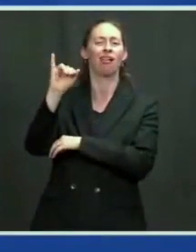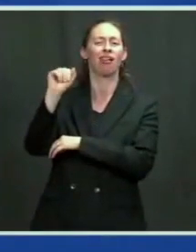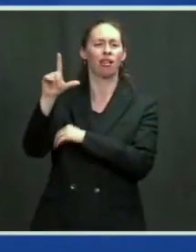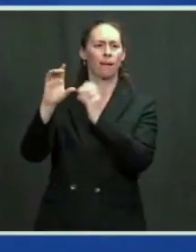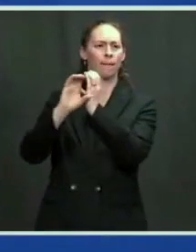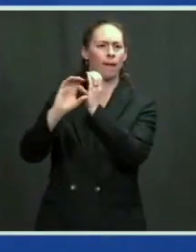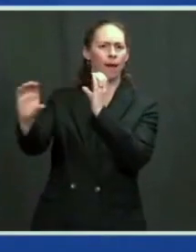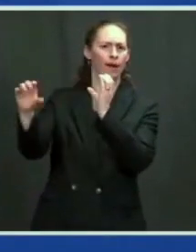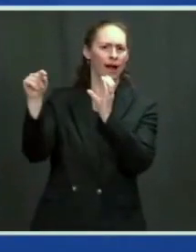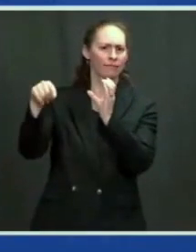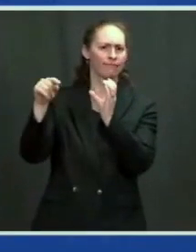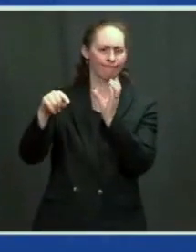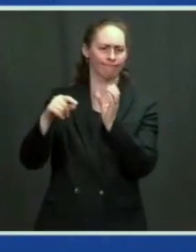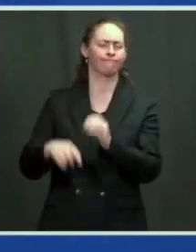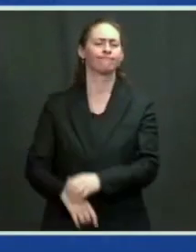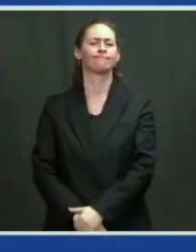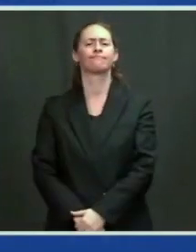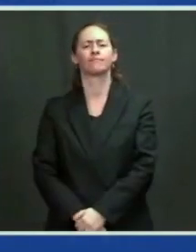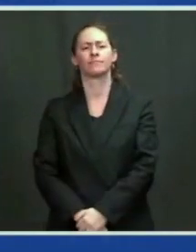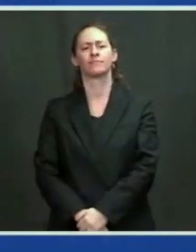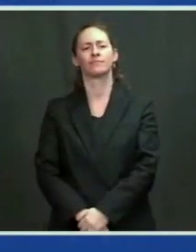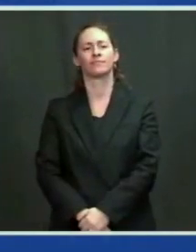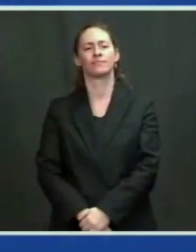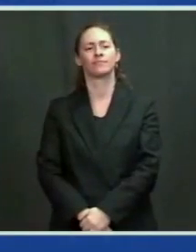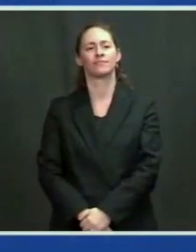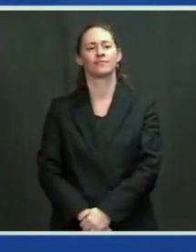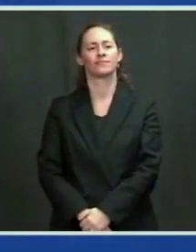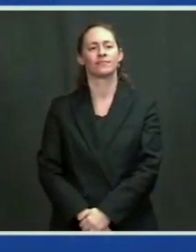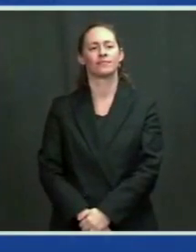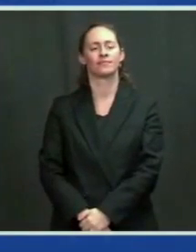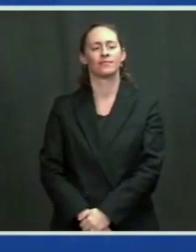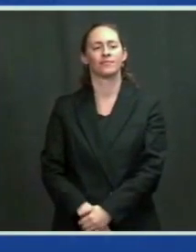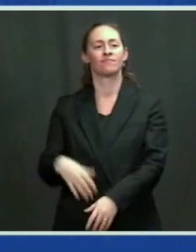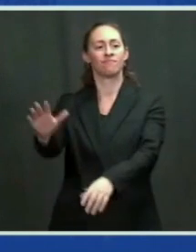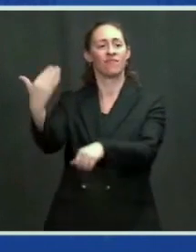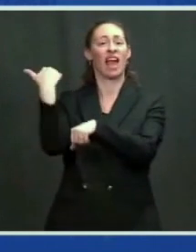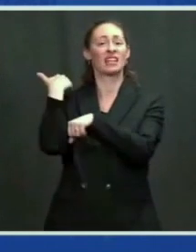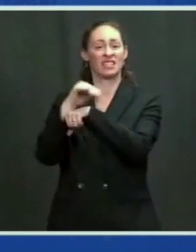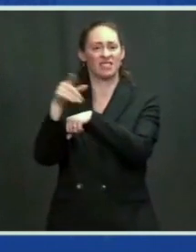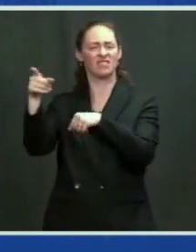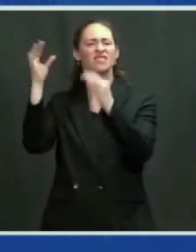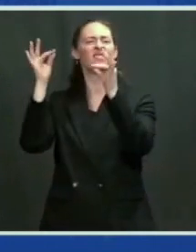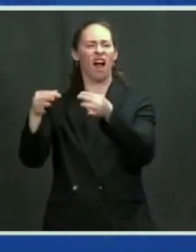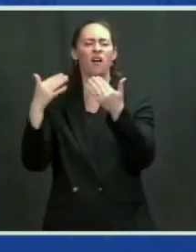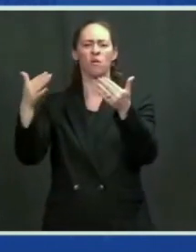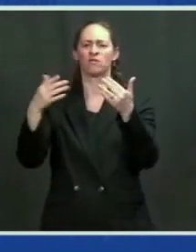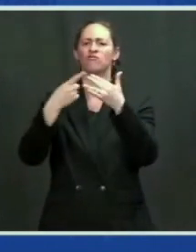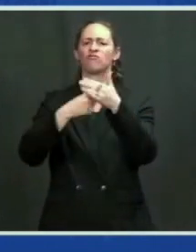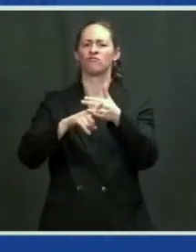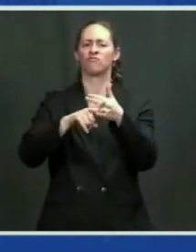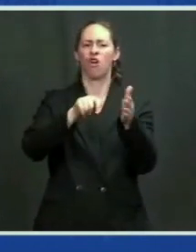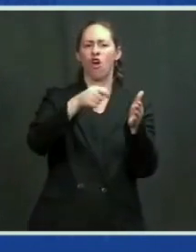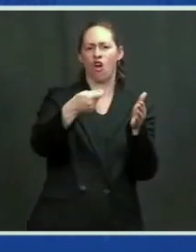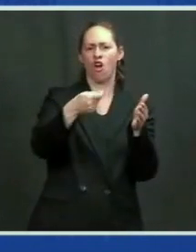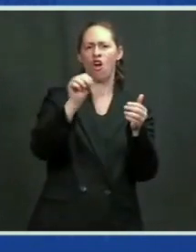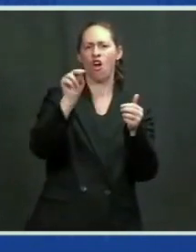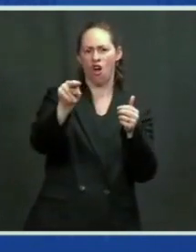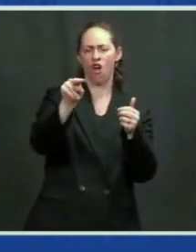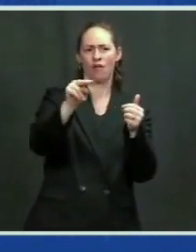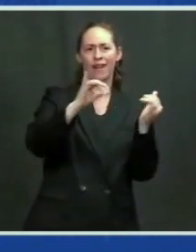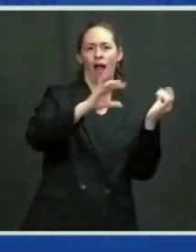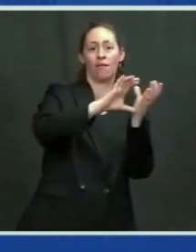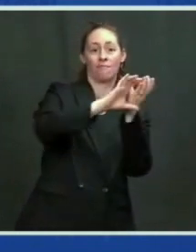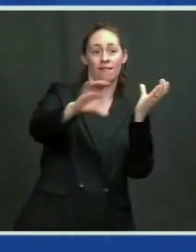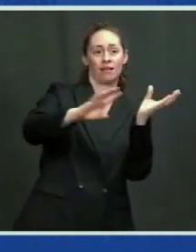As of yesterday evening, Colonial has begun restarting the flow of refined products in their pipeline. This